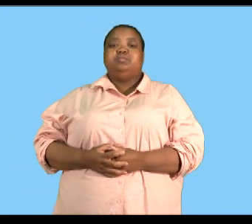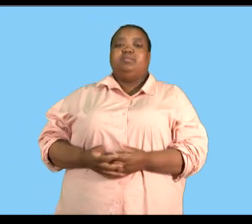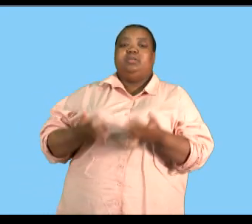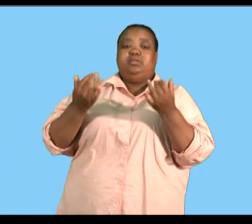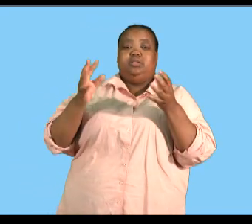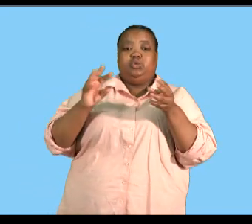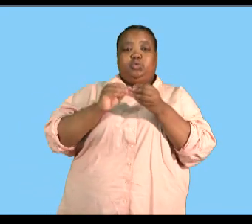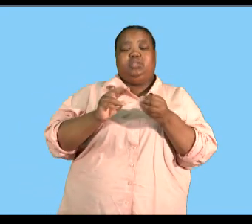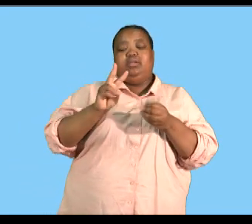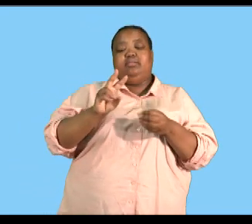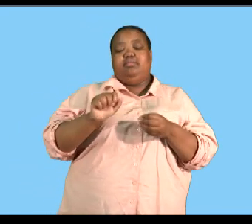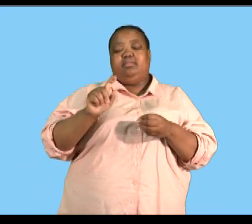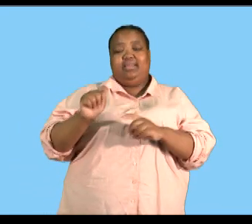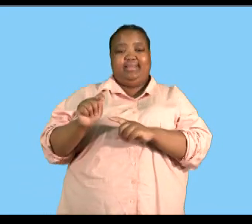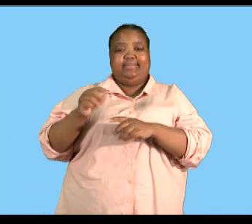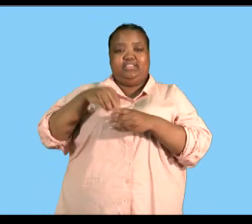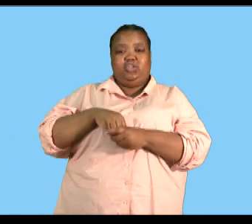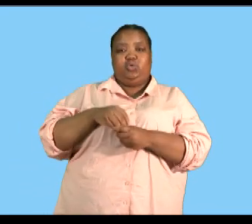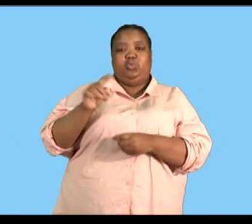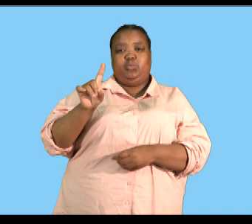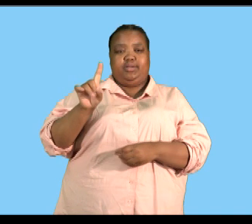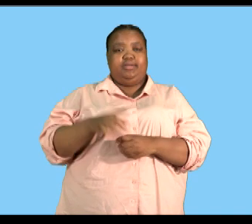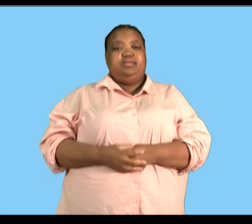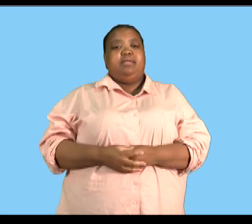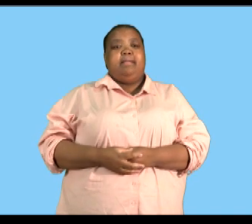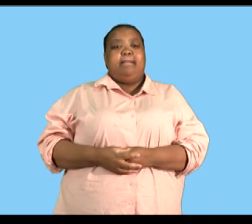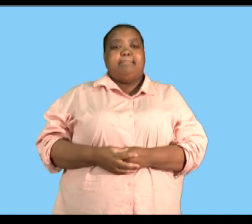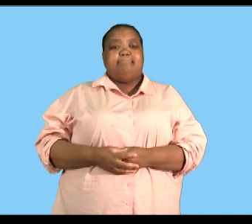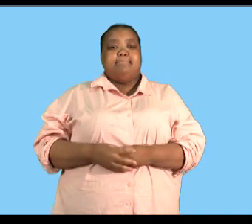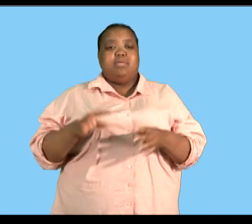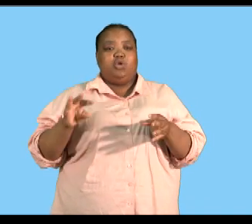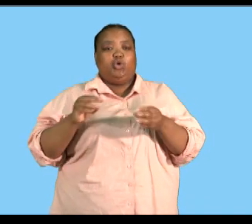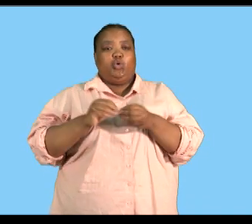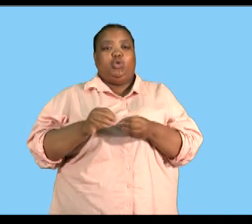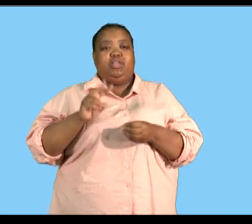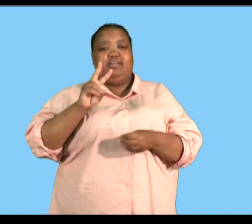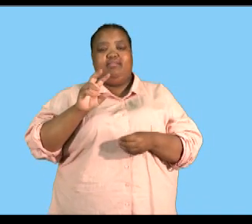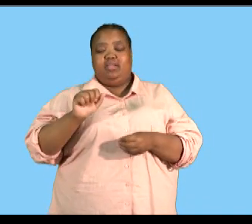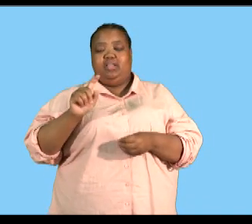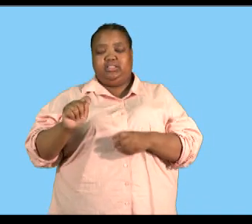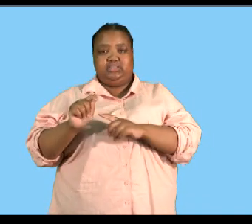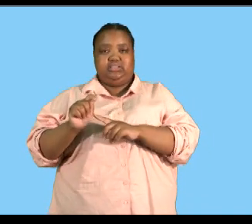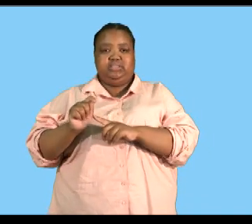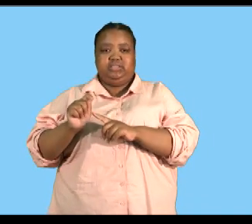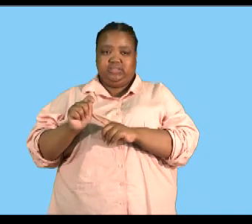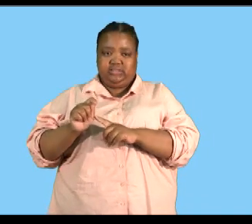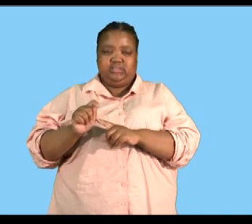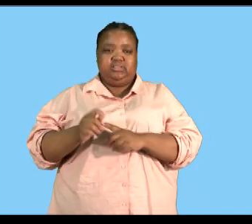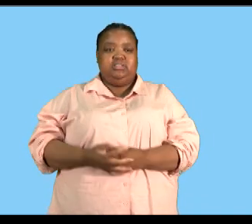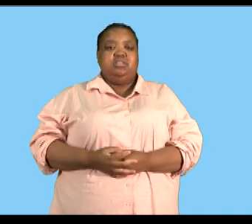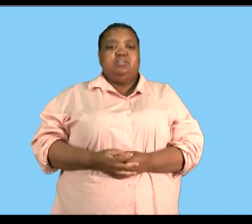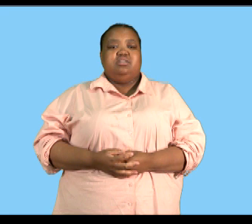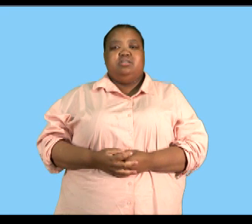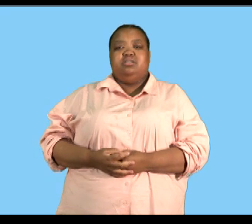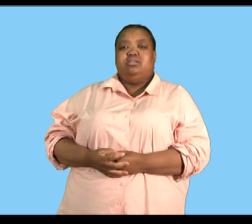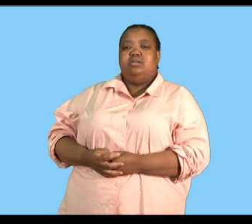the total VAT included, they give us the total of amount of which it